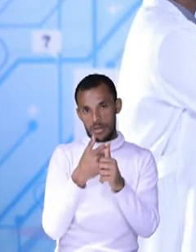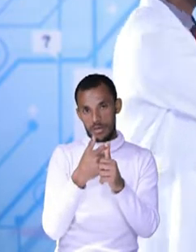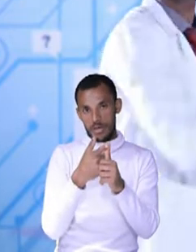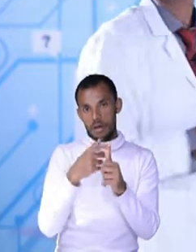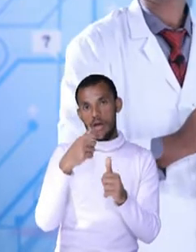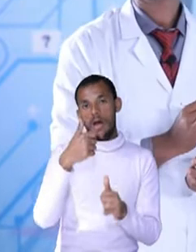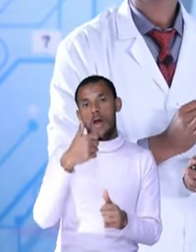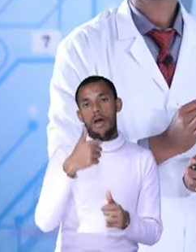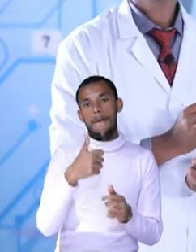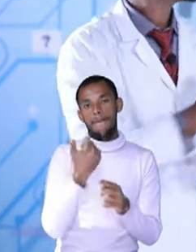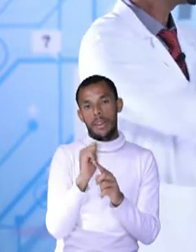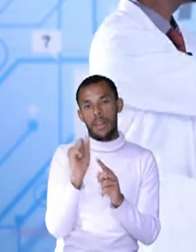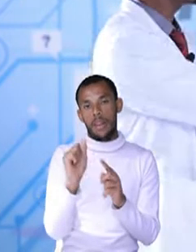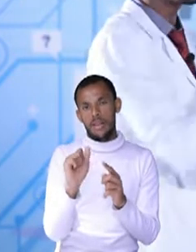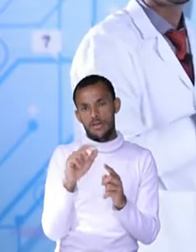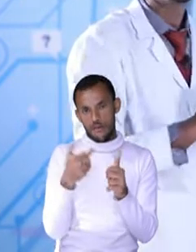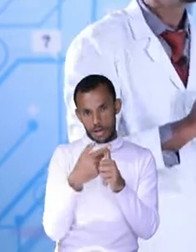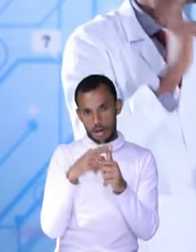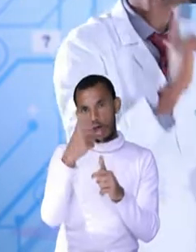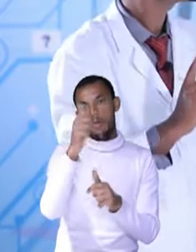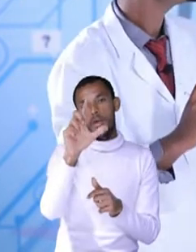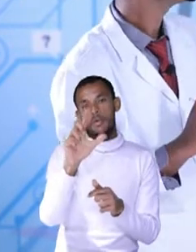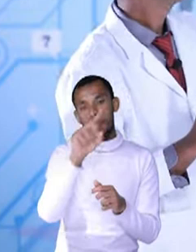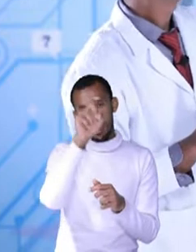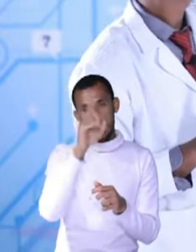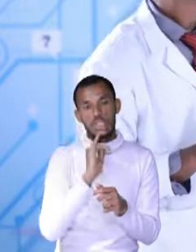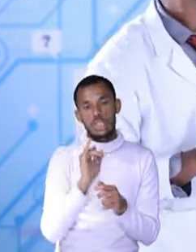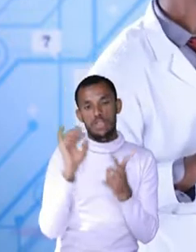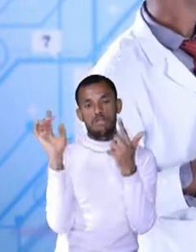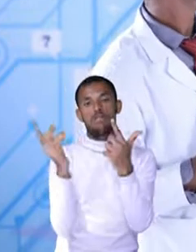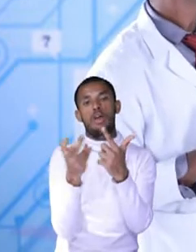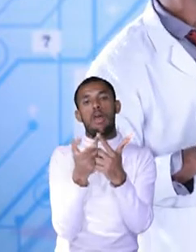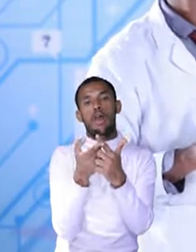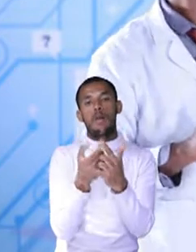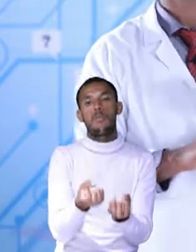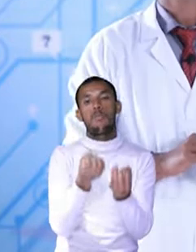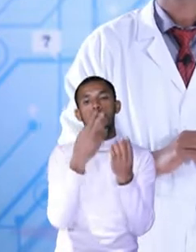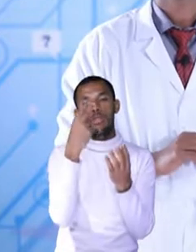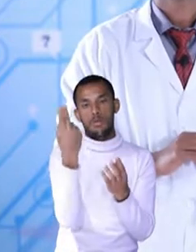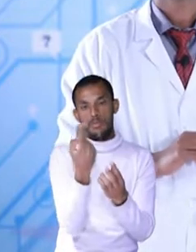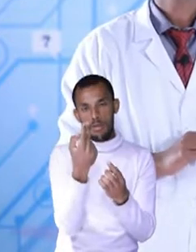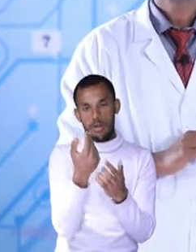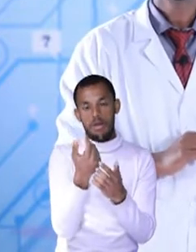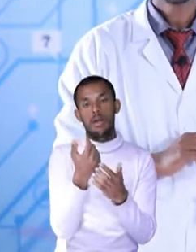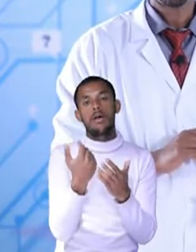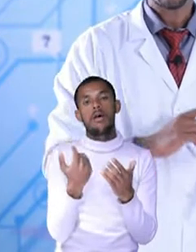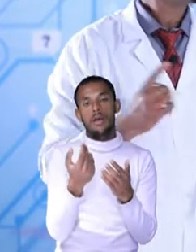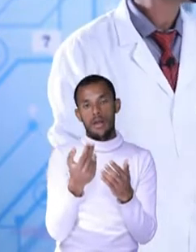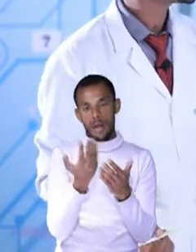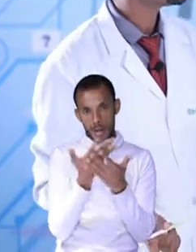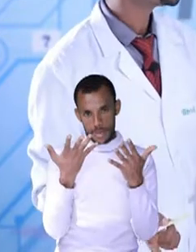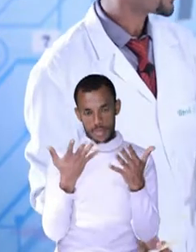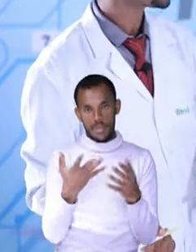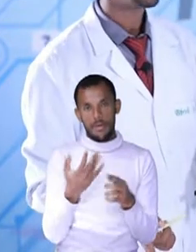most abundant metallic element is aluminium. But the question is, the second most abundant metallic element. The second most